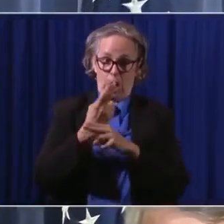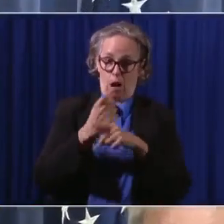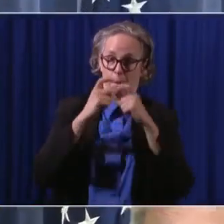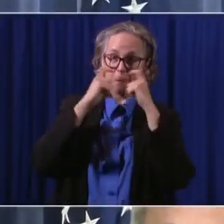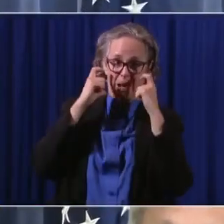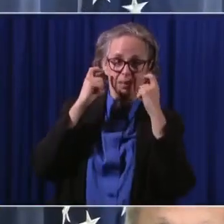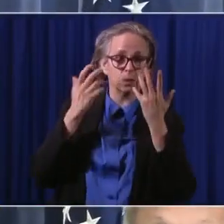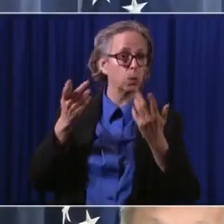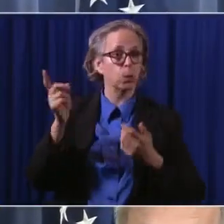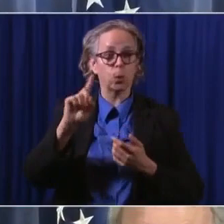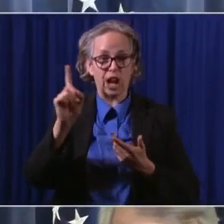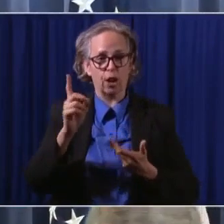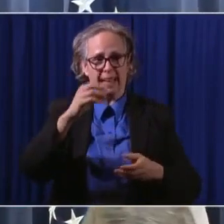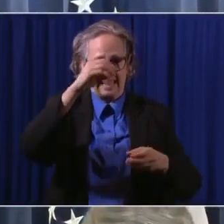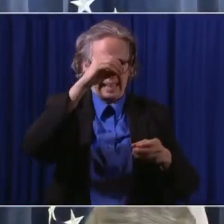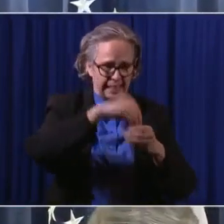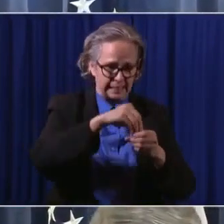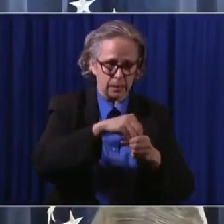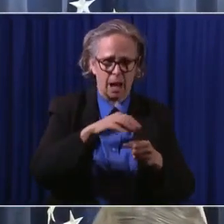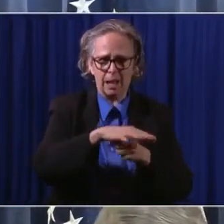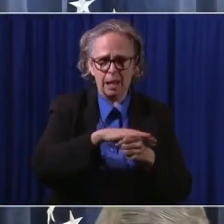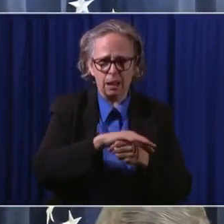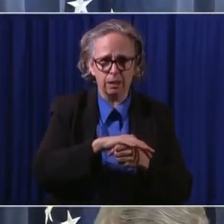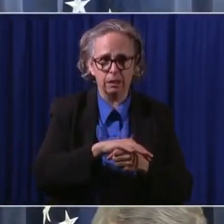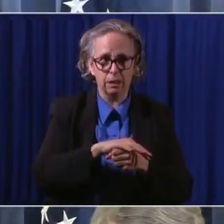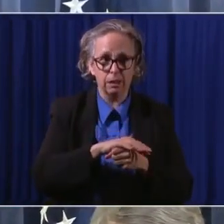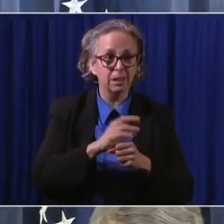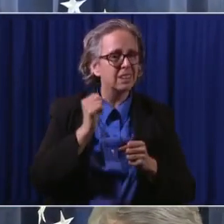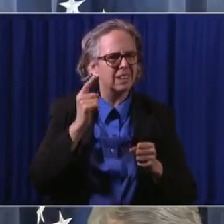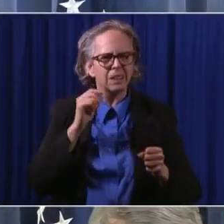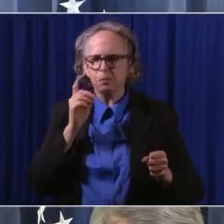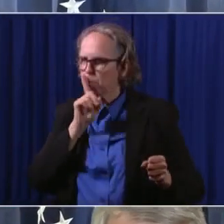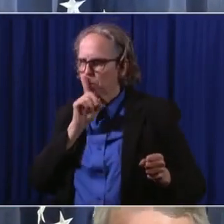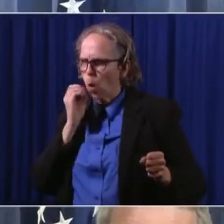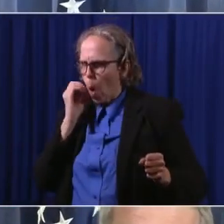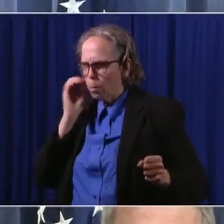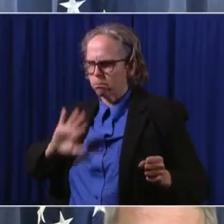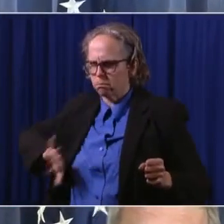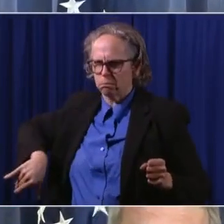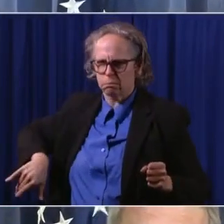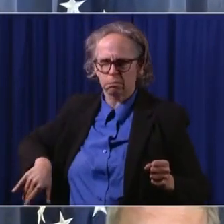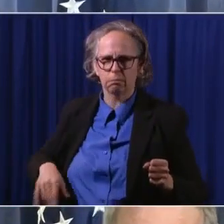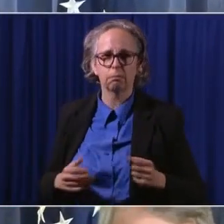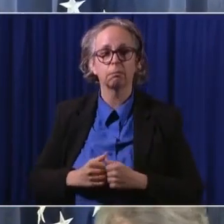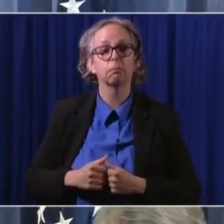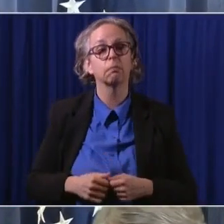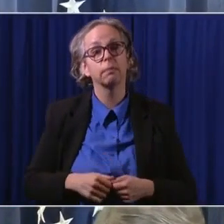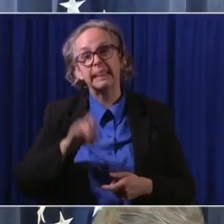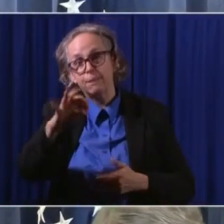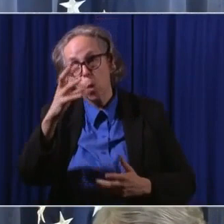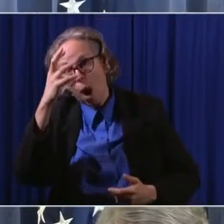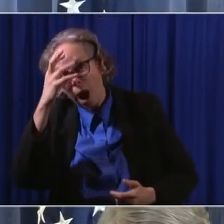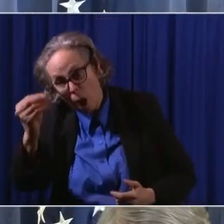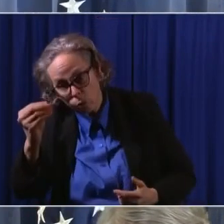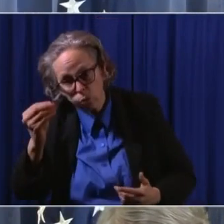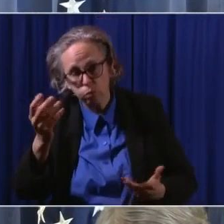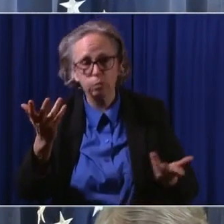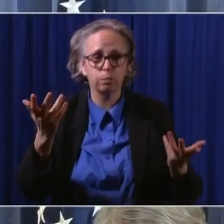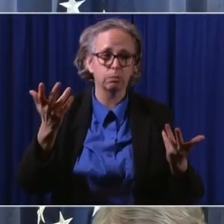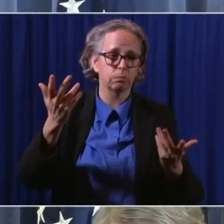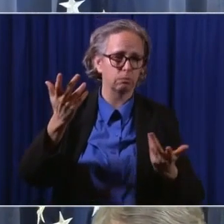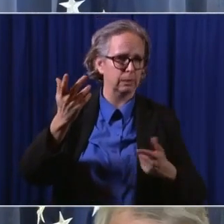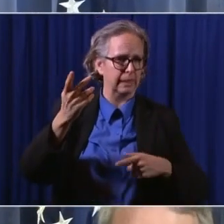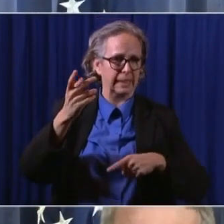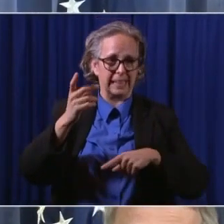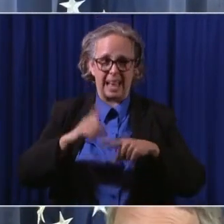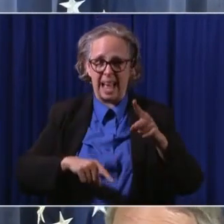indoor location that is not a residence, when they are outdoors and unable to consistently maintain a distance of 6 feet or more from